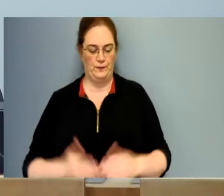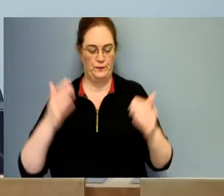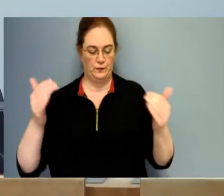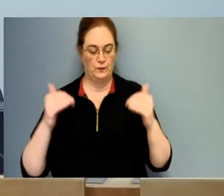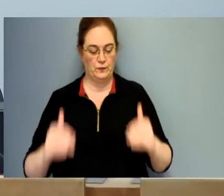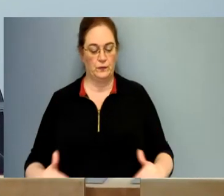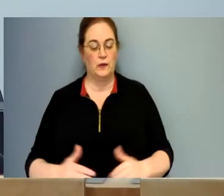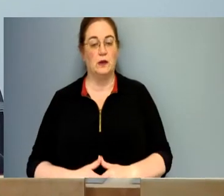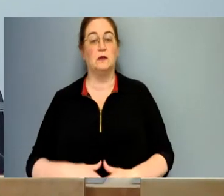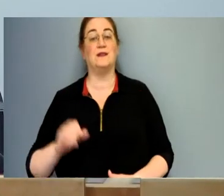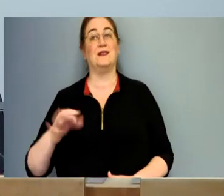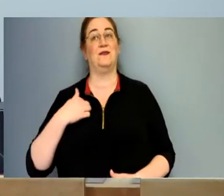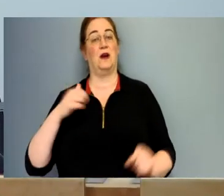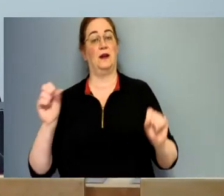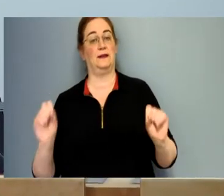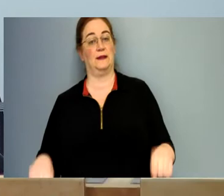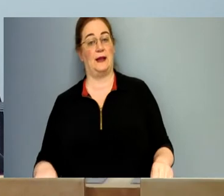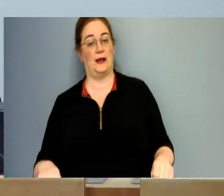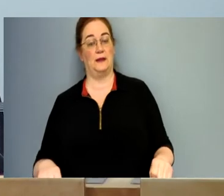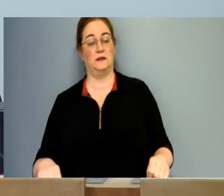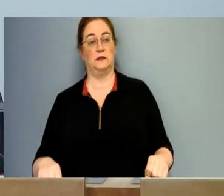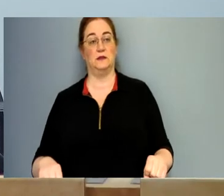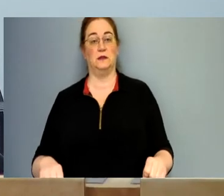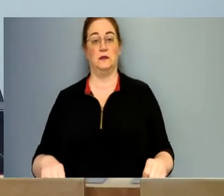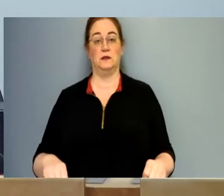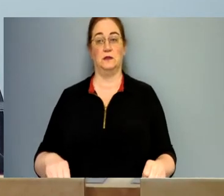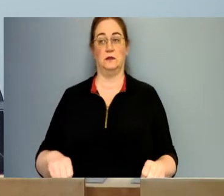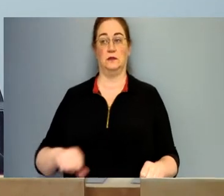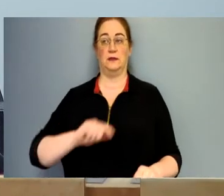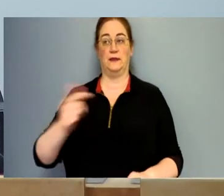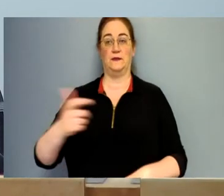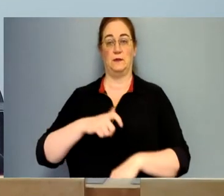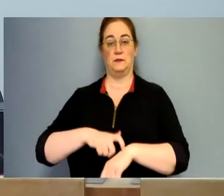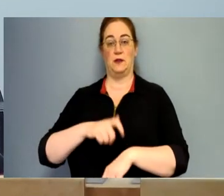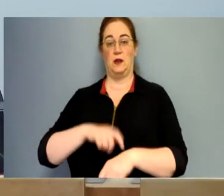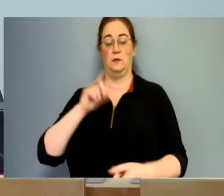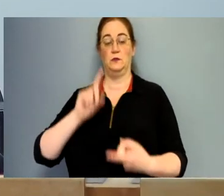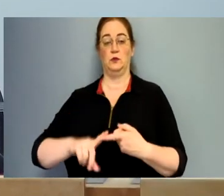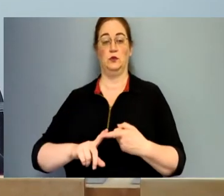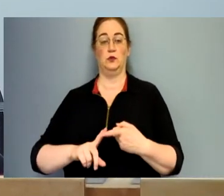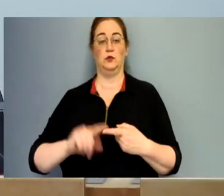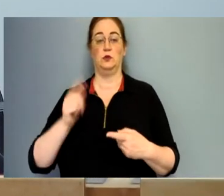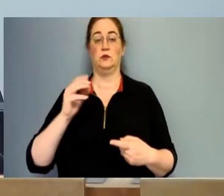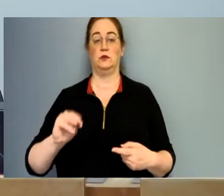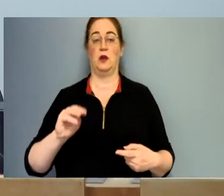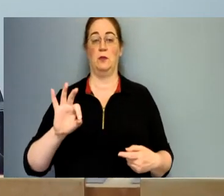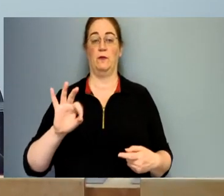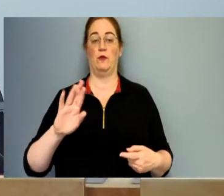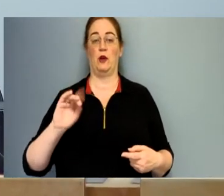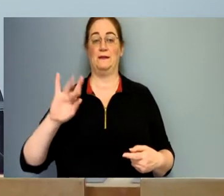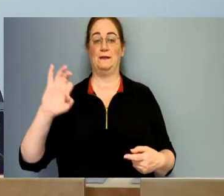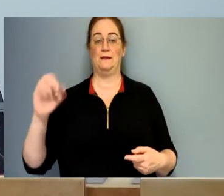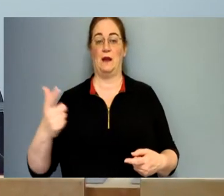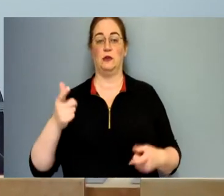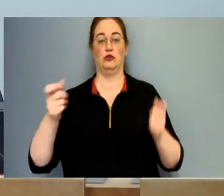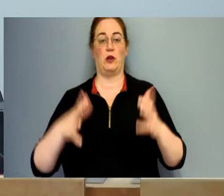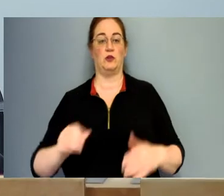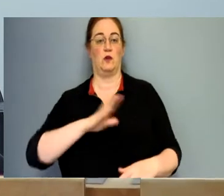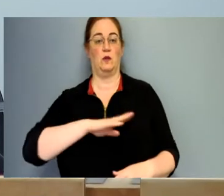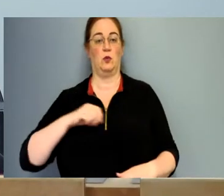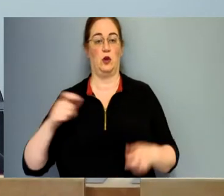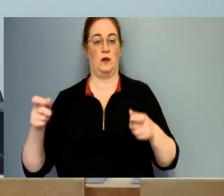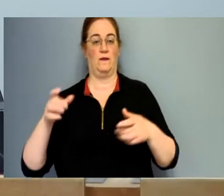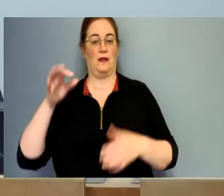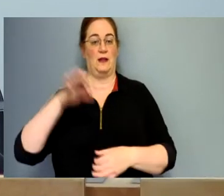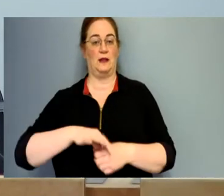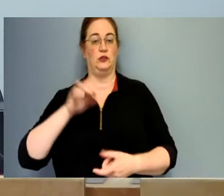And then if I might parlay some time to Tom Freitag, our Director of Board of Elections, to